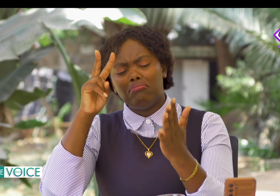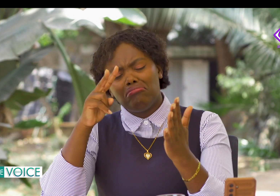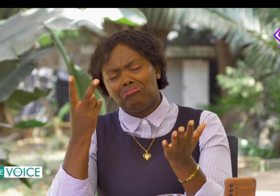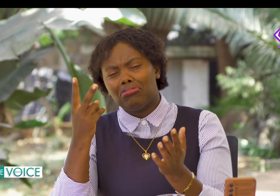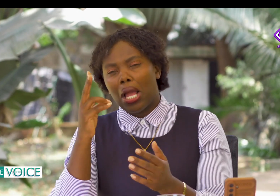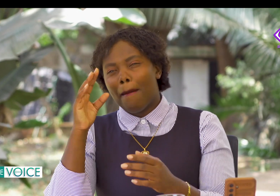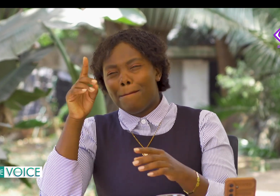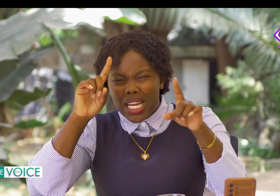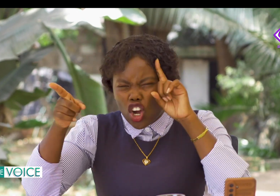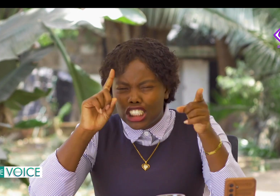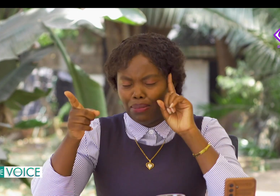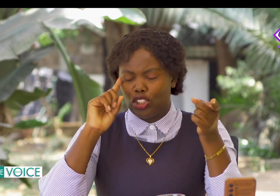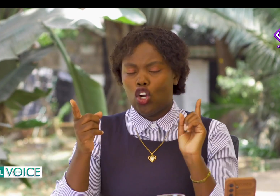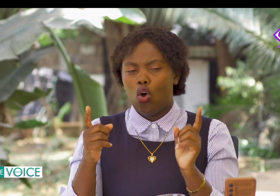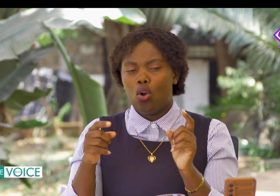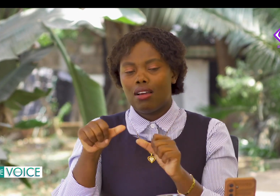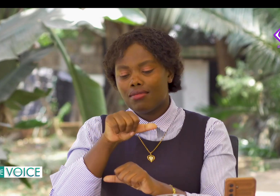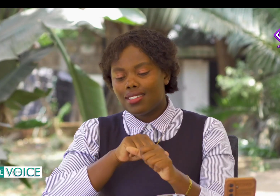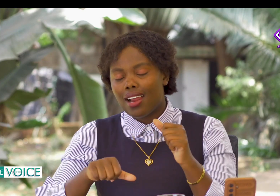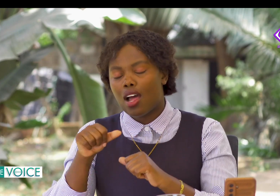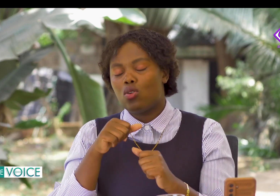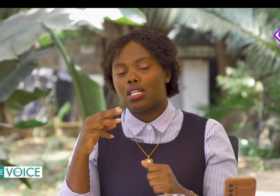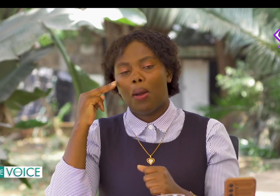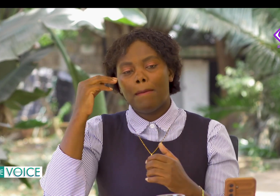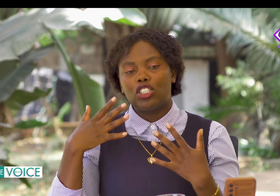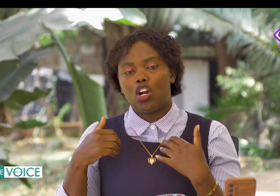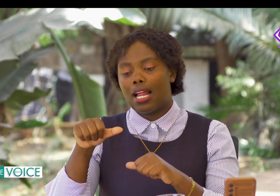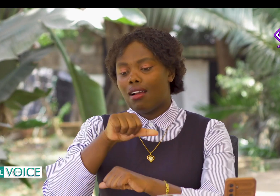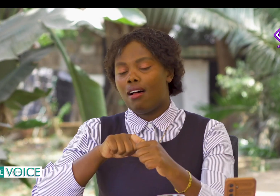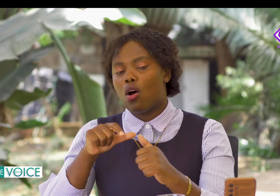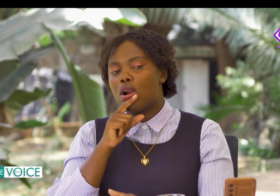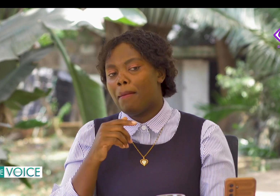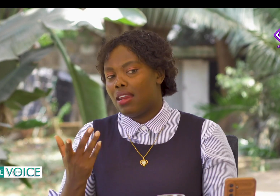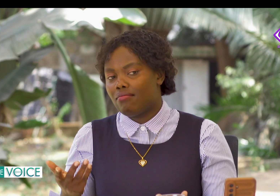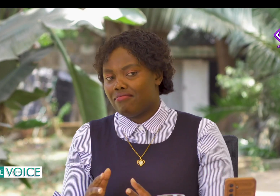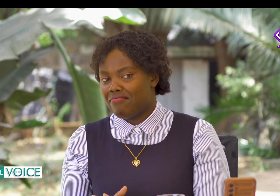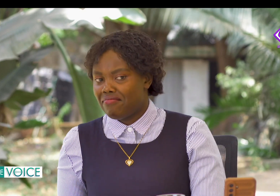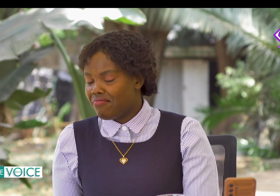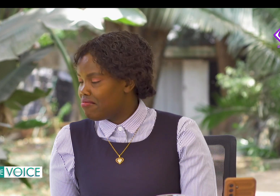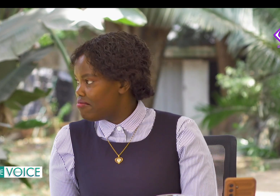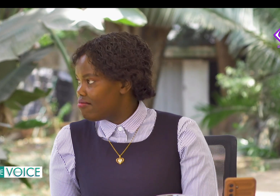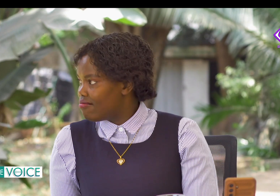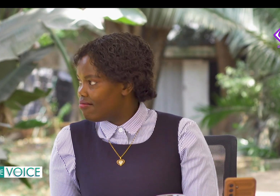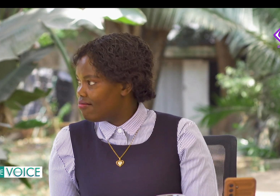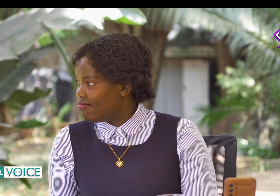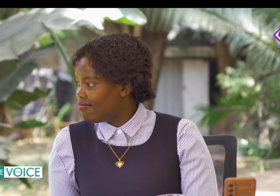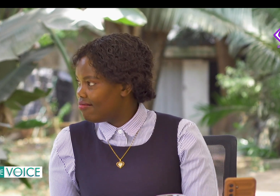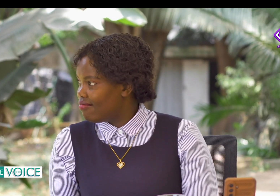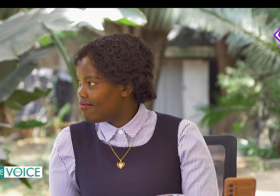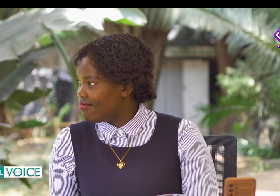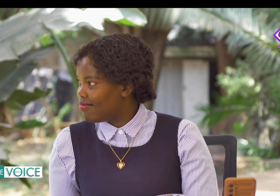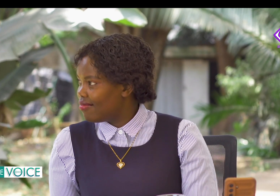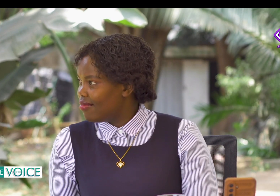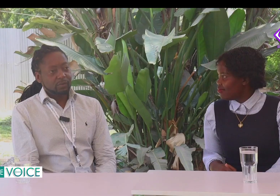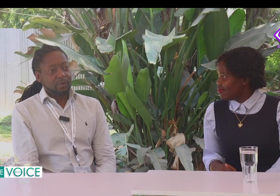bit compared to men. So can you share some misconceptions around men?